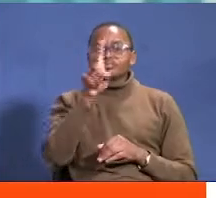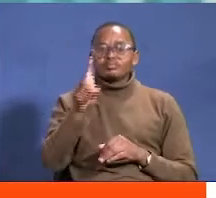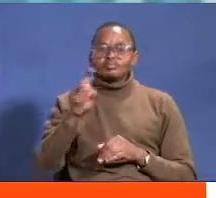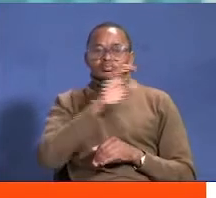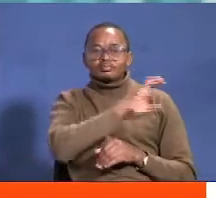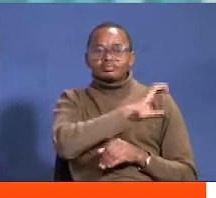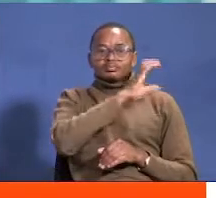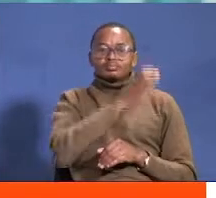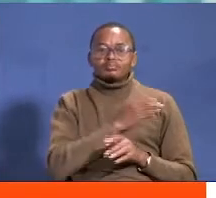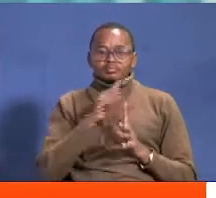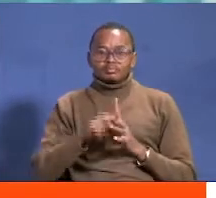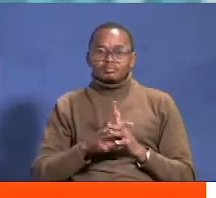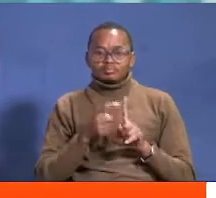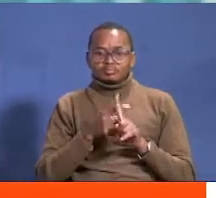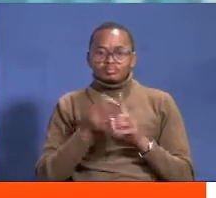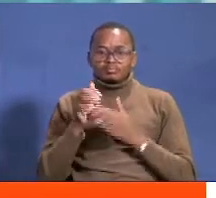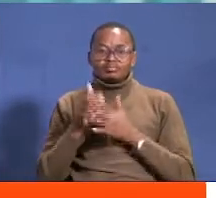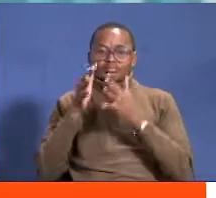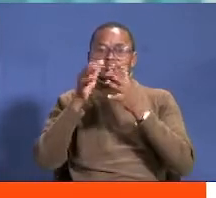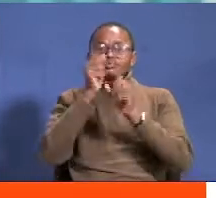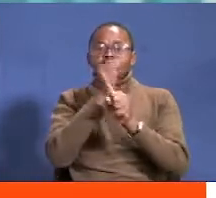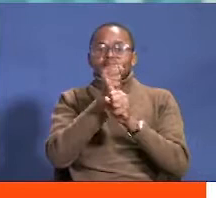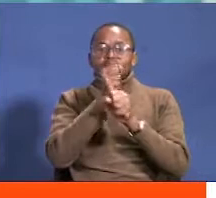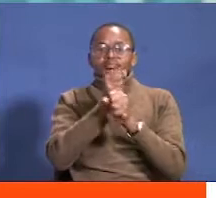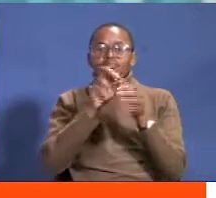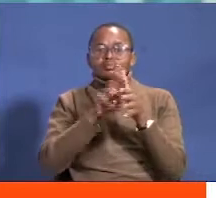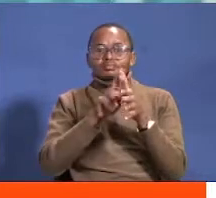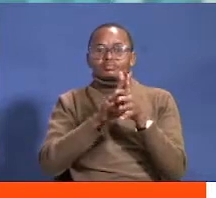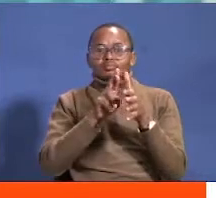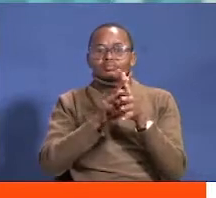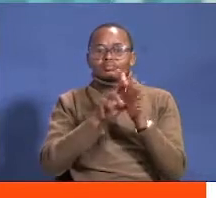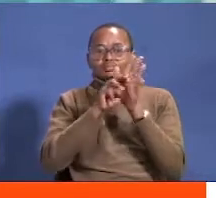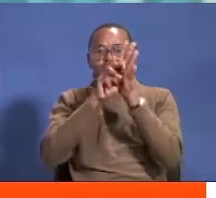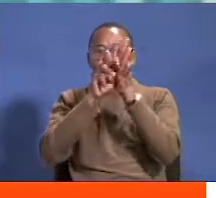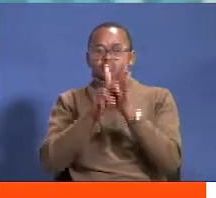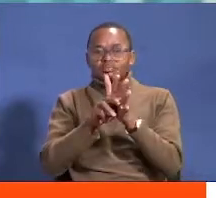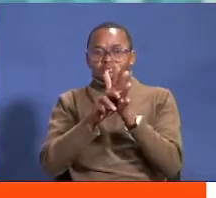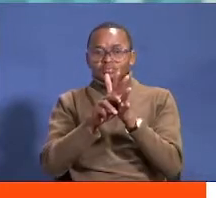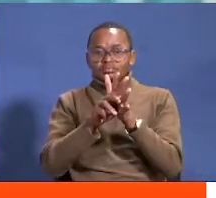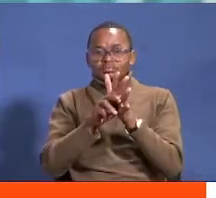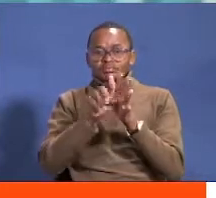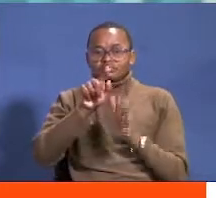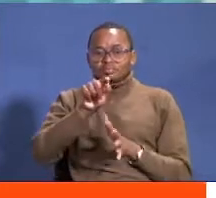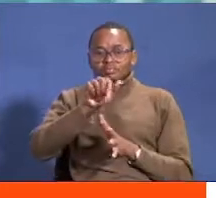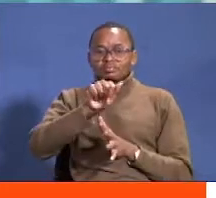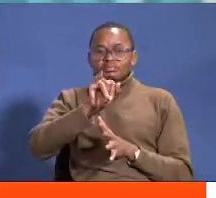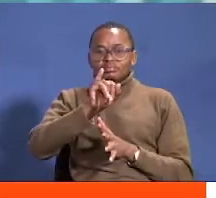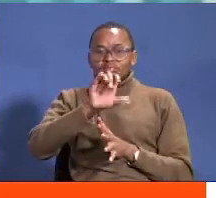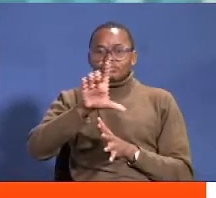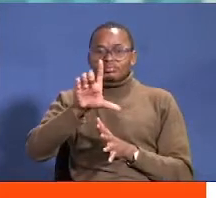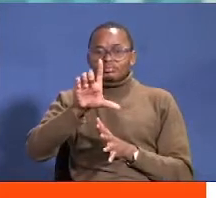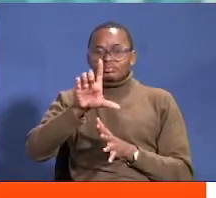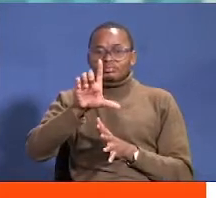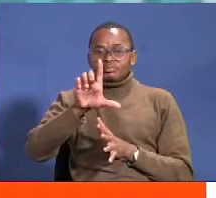capacity building begins from the leaders who act as role models. Then they go down to the grassroots. They tell people it's